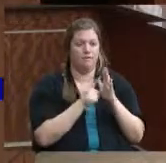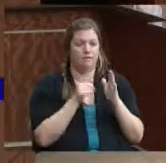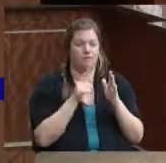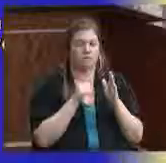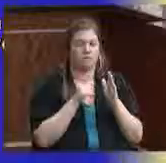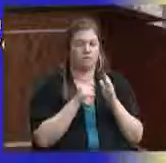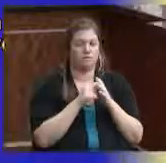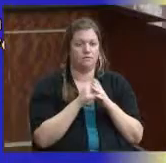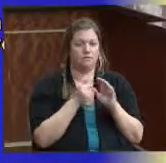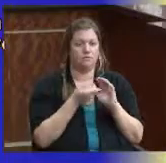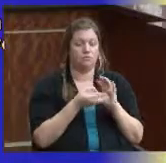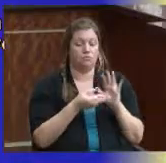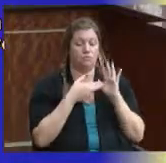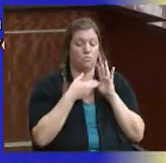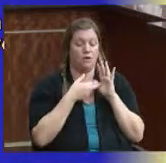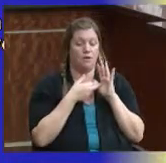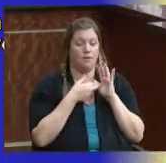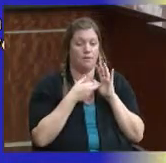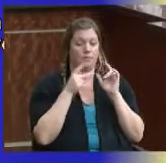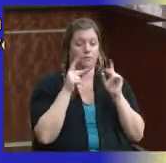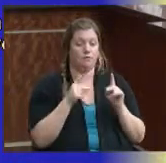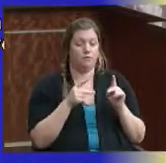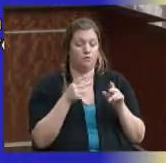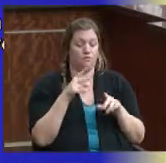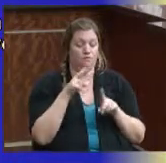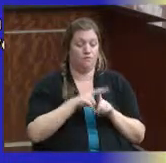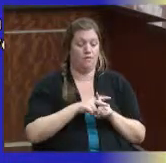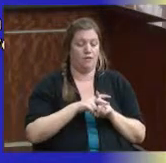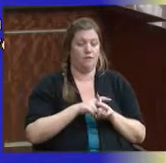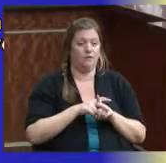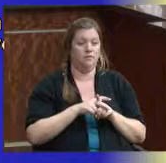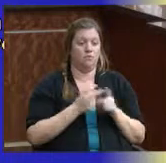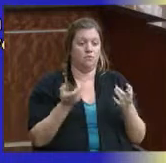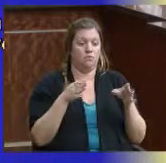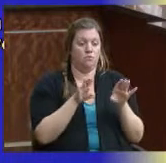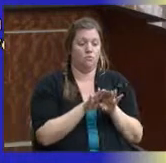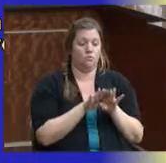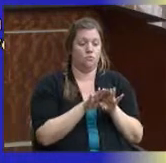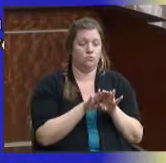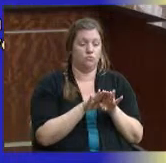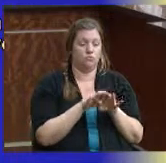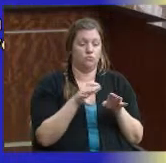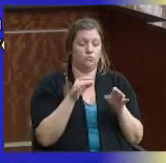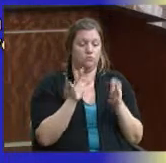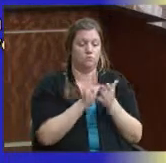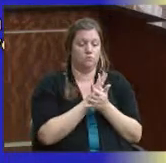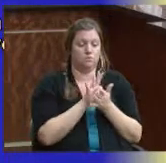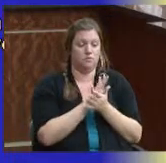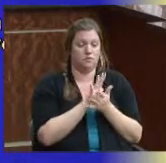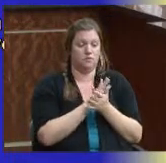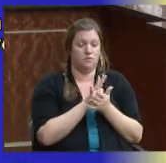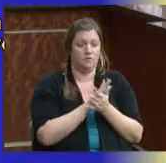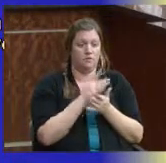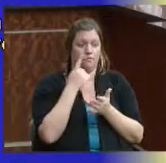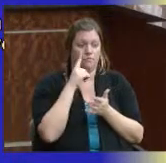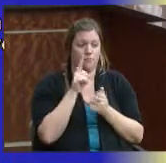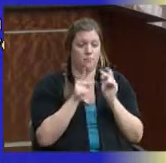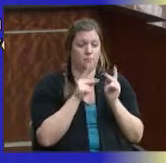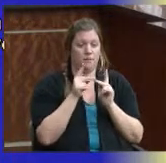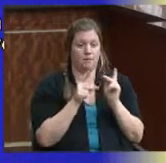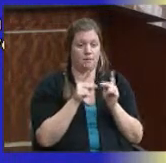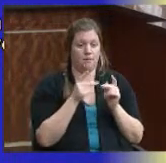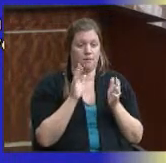infractions, to require a candidate to file a financial disclosure report upon the filing of the candidate's